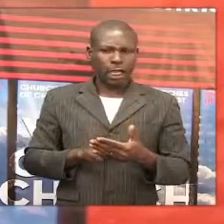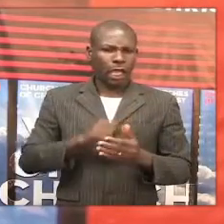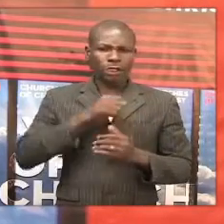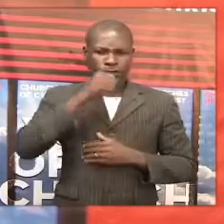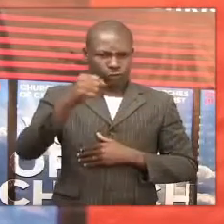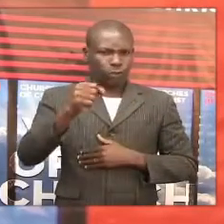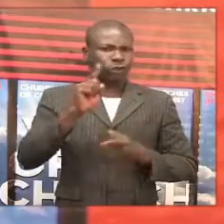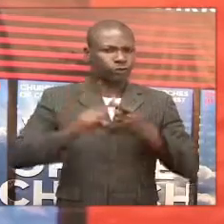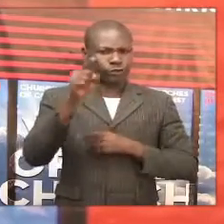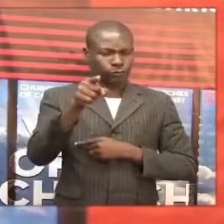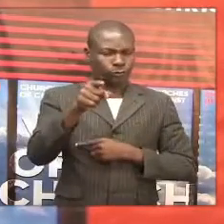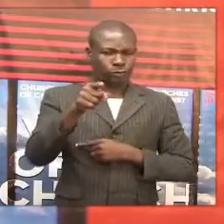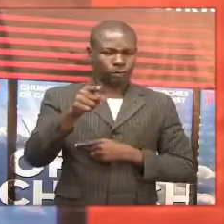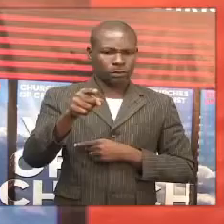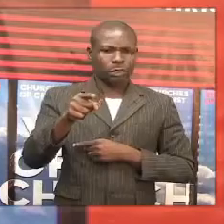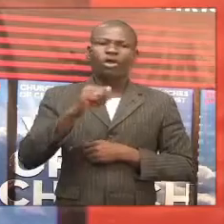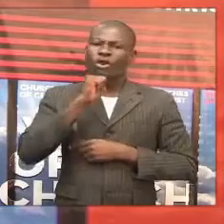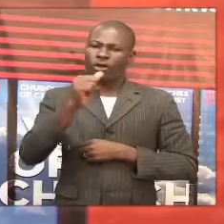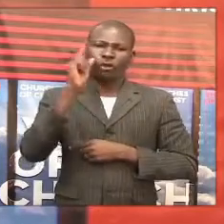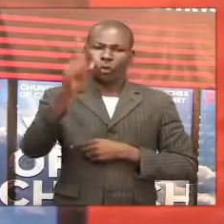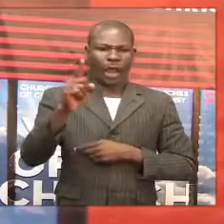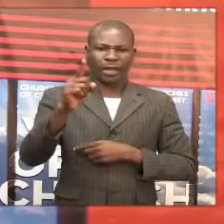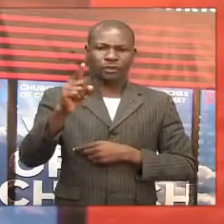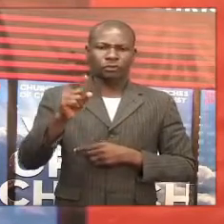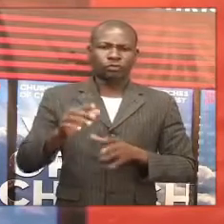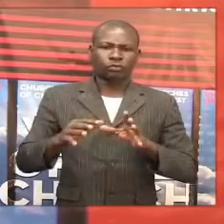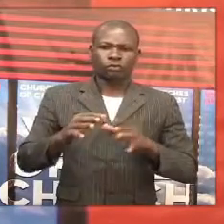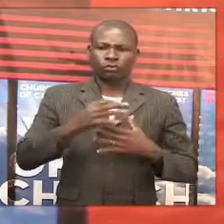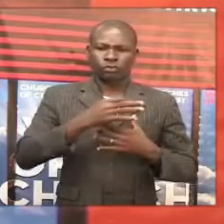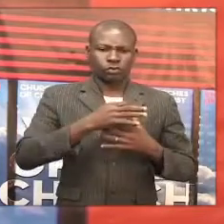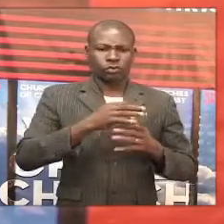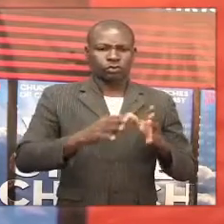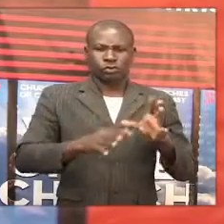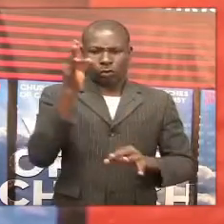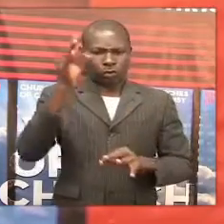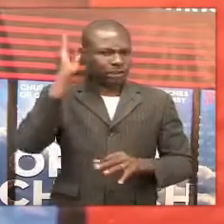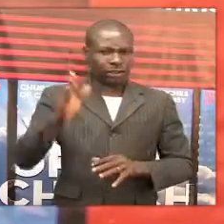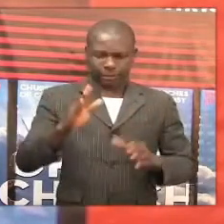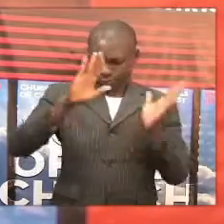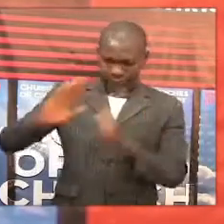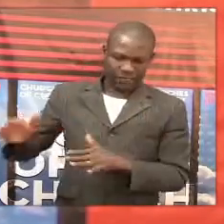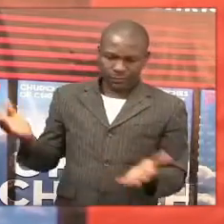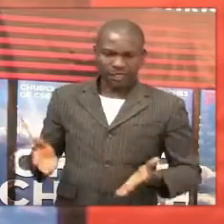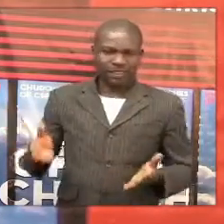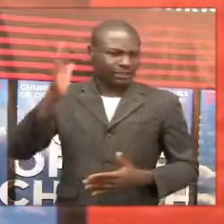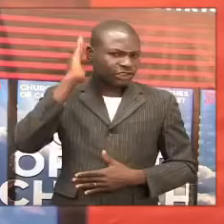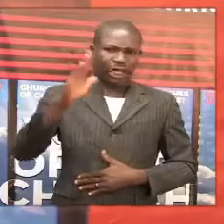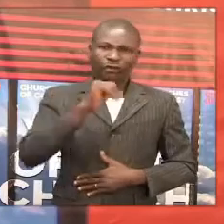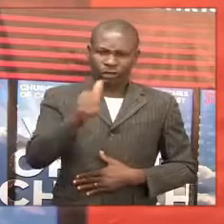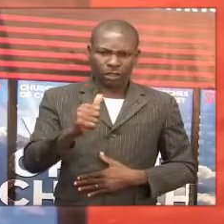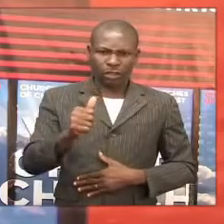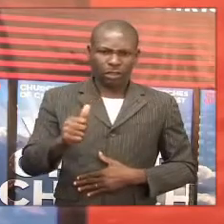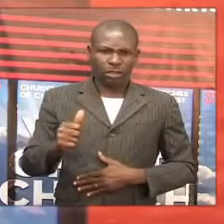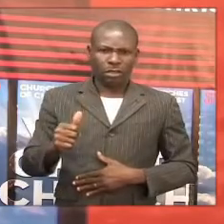say to you, not one stone shall be left here upon another that shall not be thrown